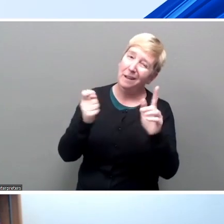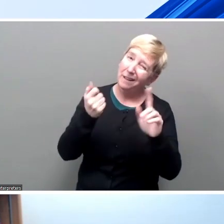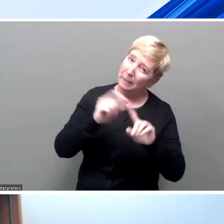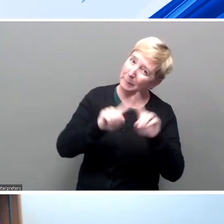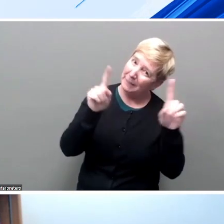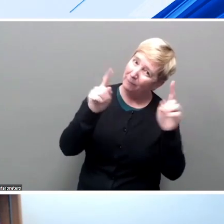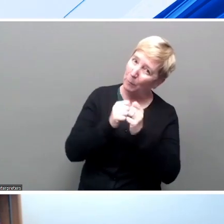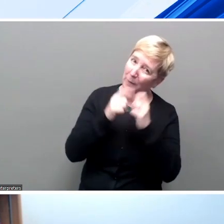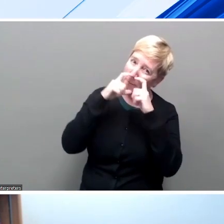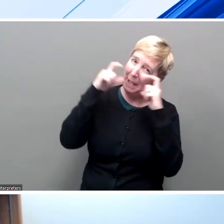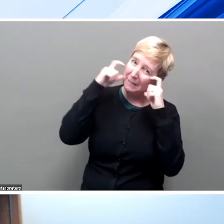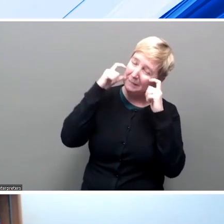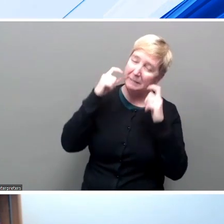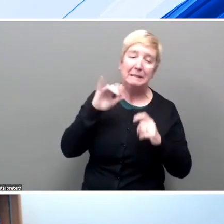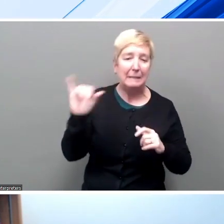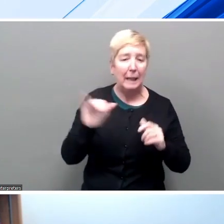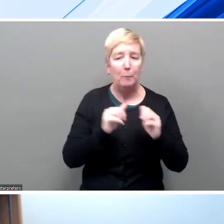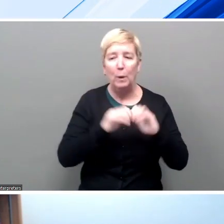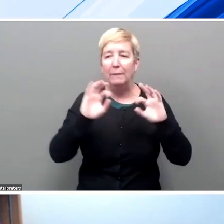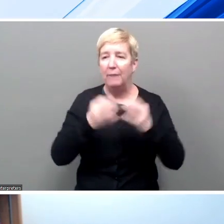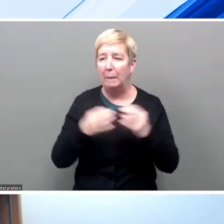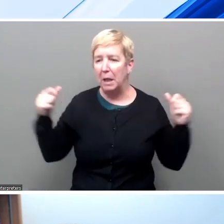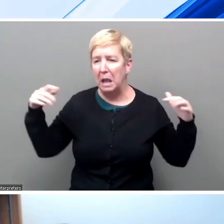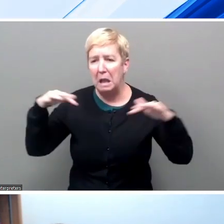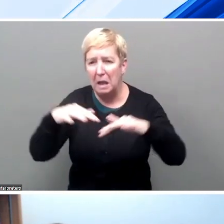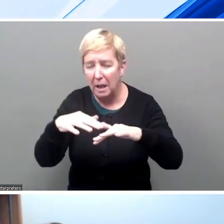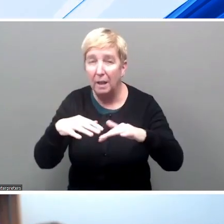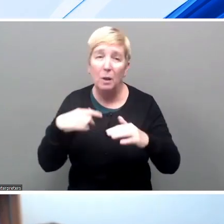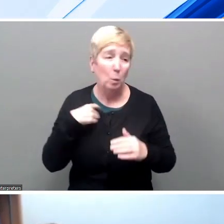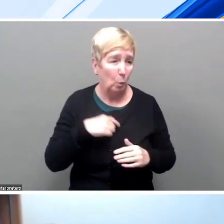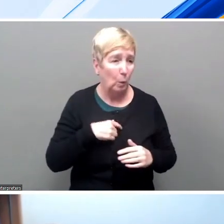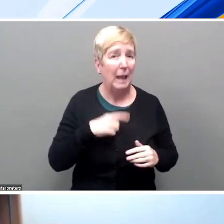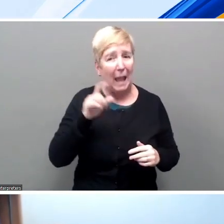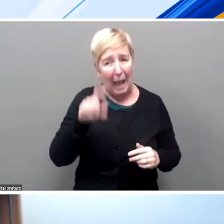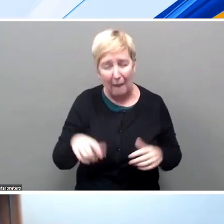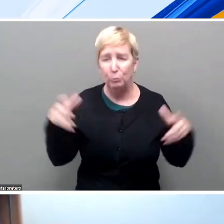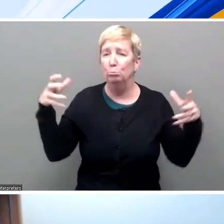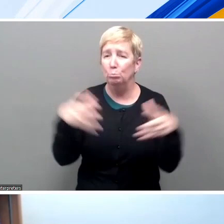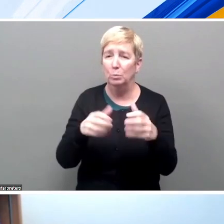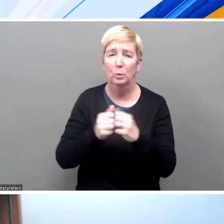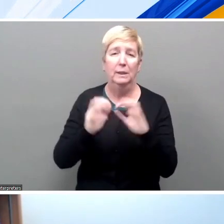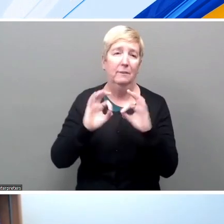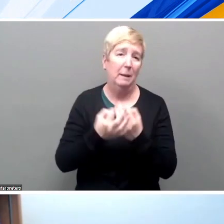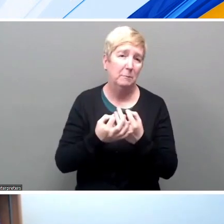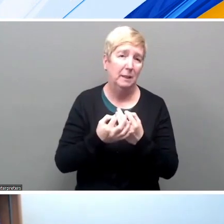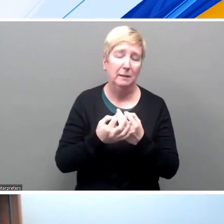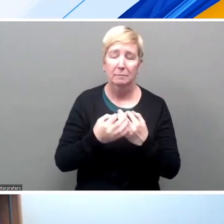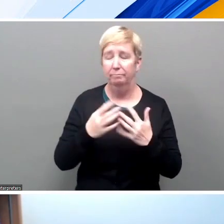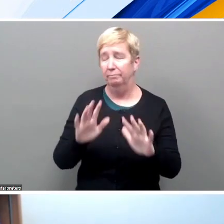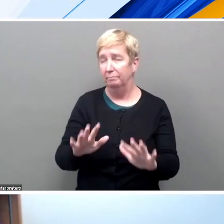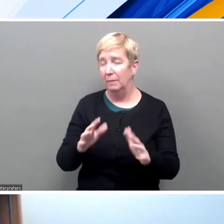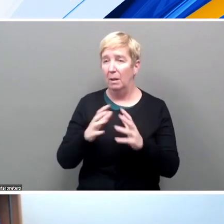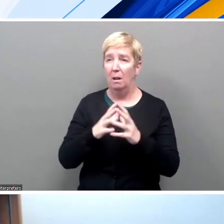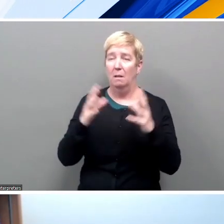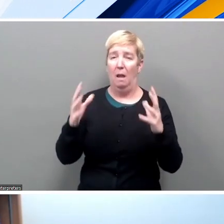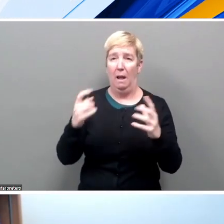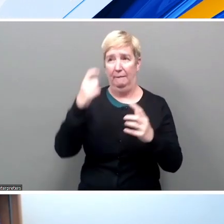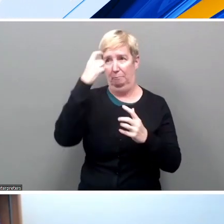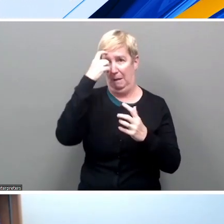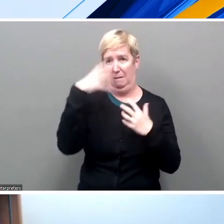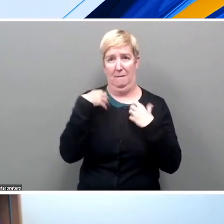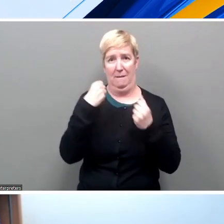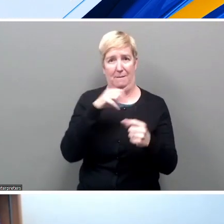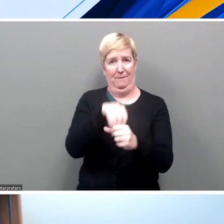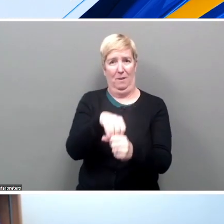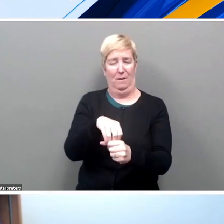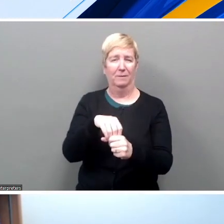with family gathering. Like we do have to gather as family. There's a lot of mental health issues now too. Like it's